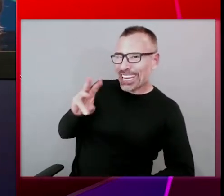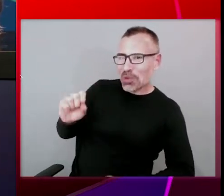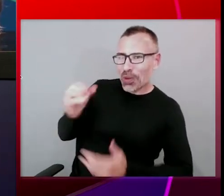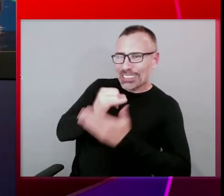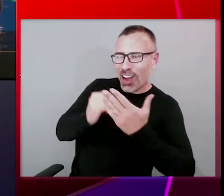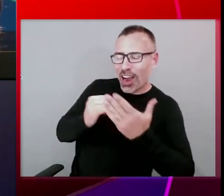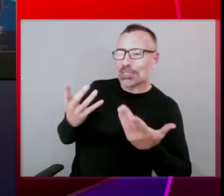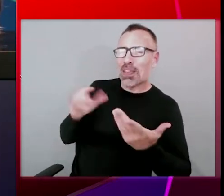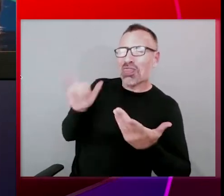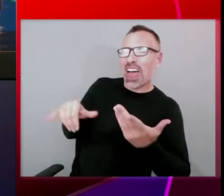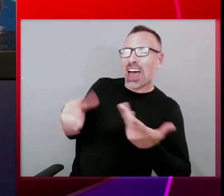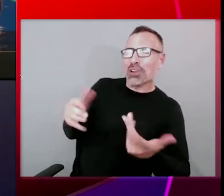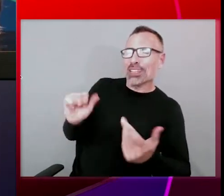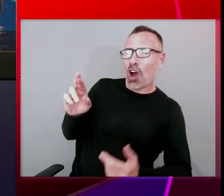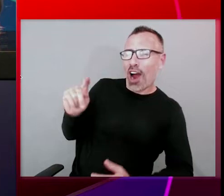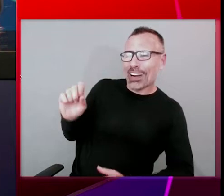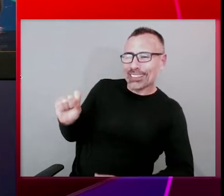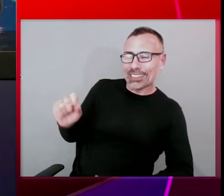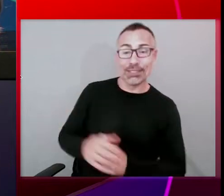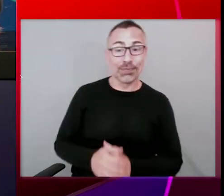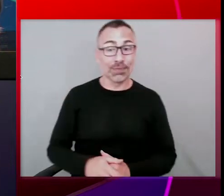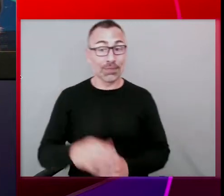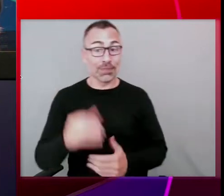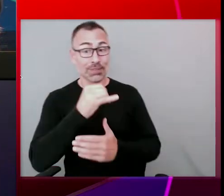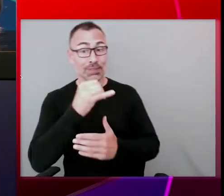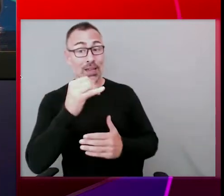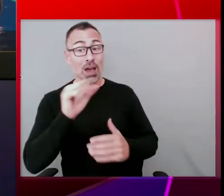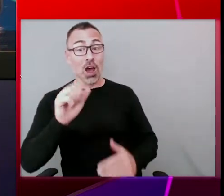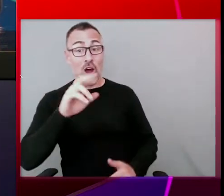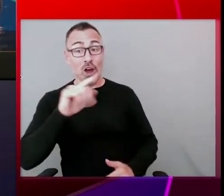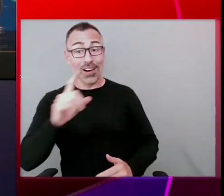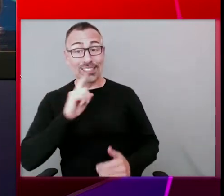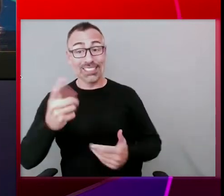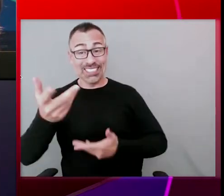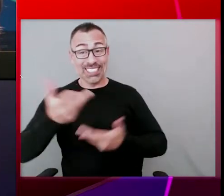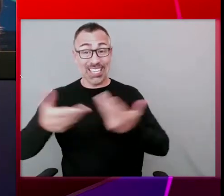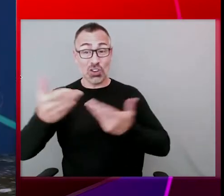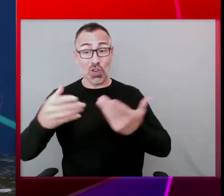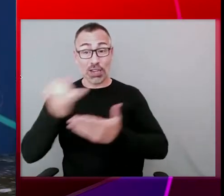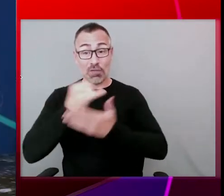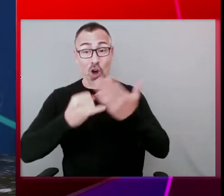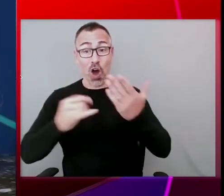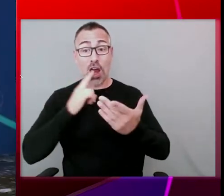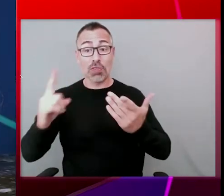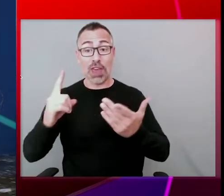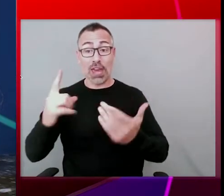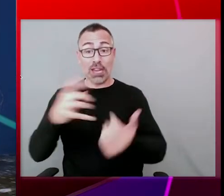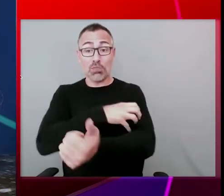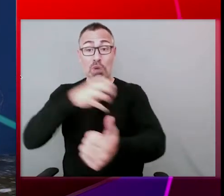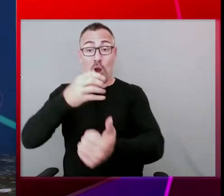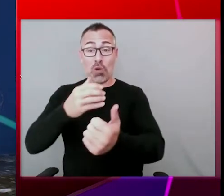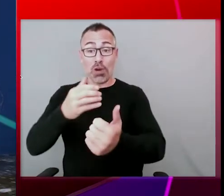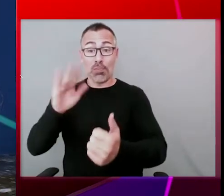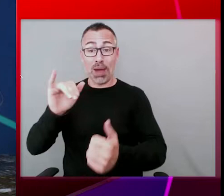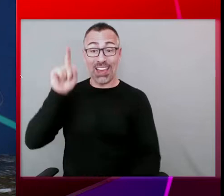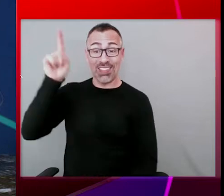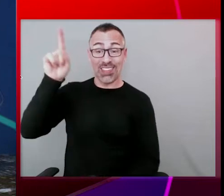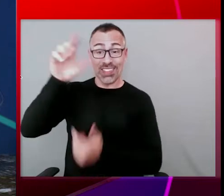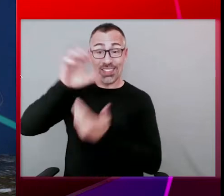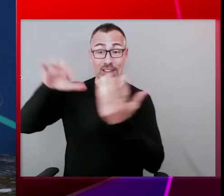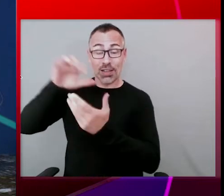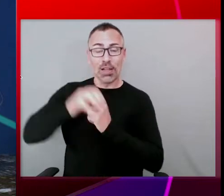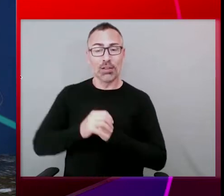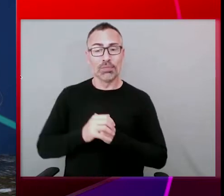Arts? So AWS Arts is interactive art that's powered by the cloud. And the whole concept was how